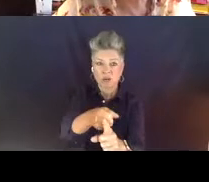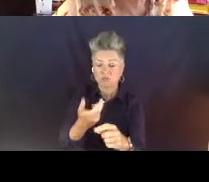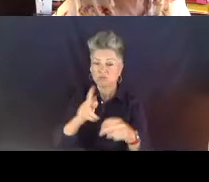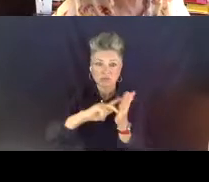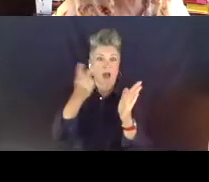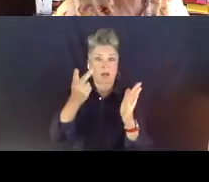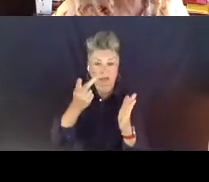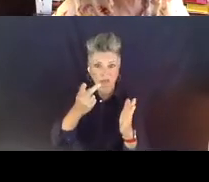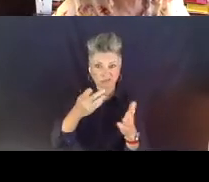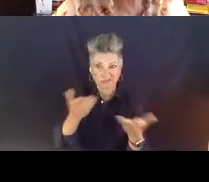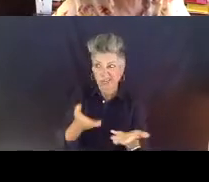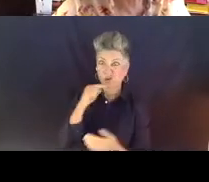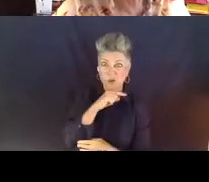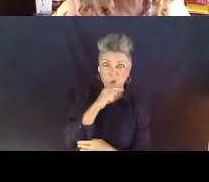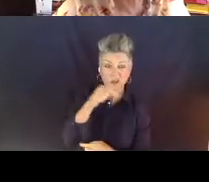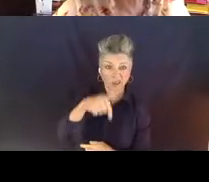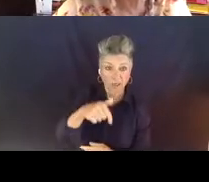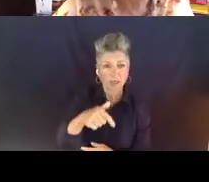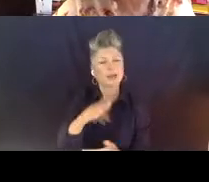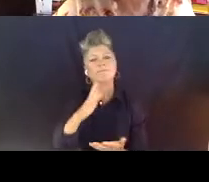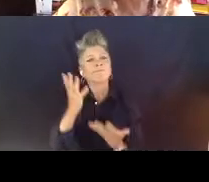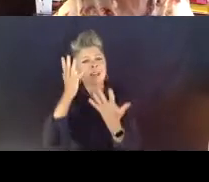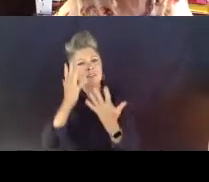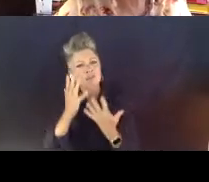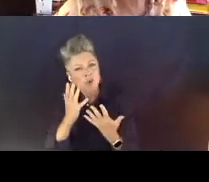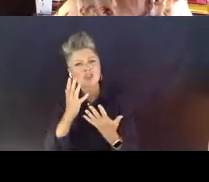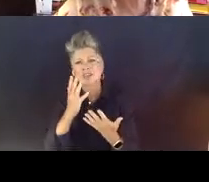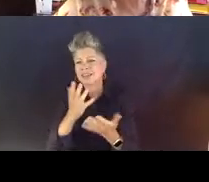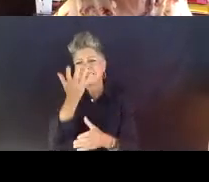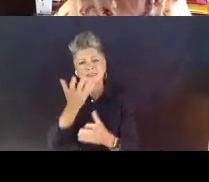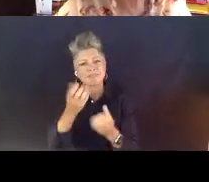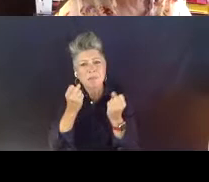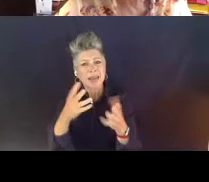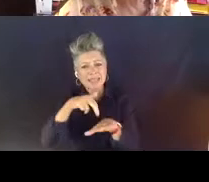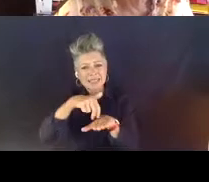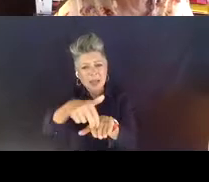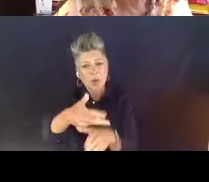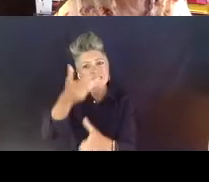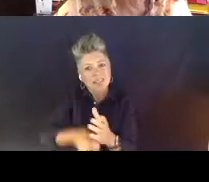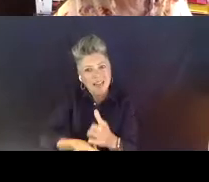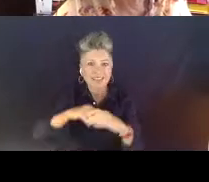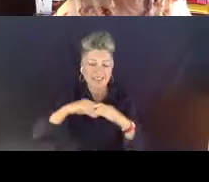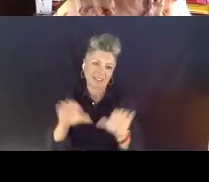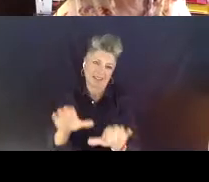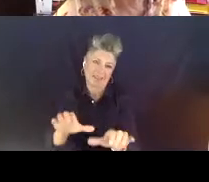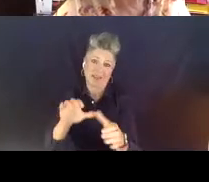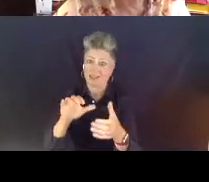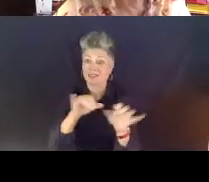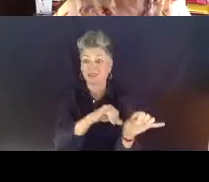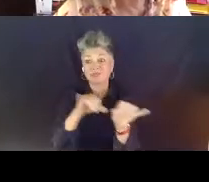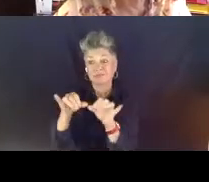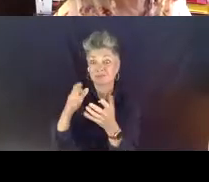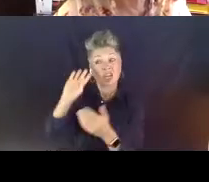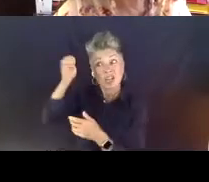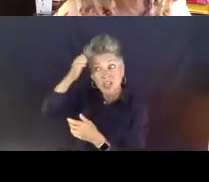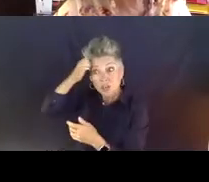sidewalks, unfortunately, lack the people and variety of activities that characterize sidewalks in Europe, Asia, and